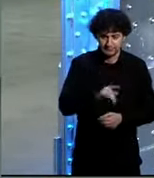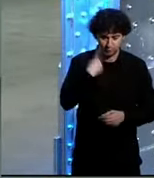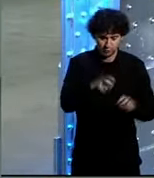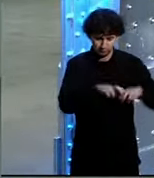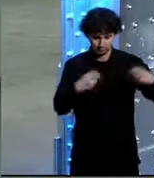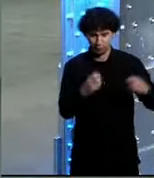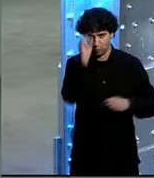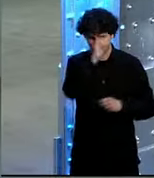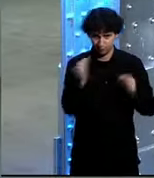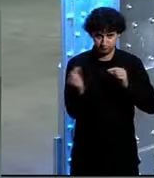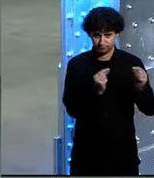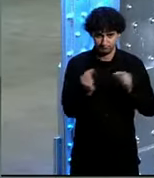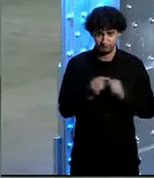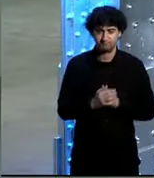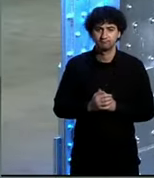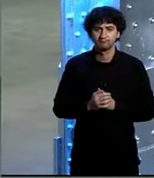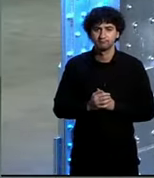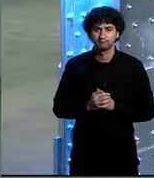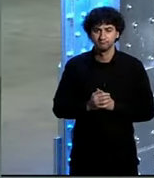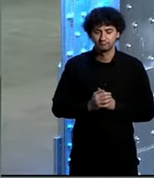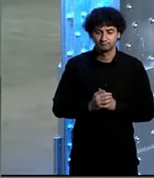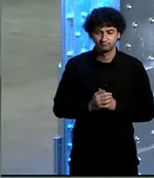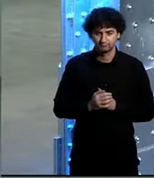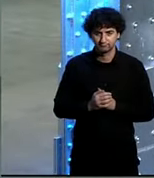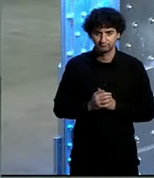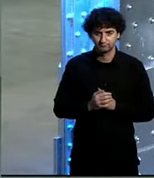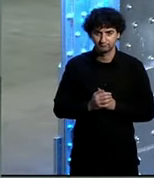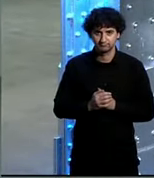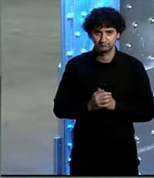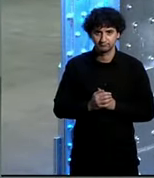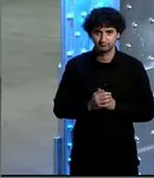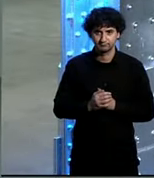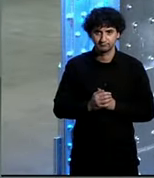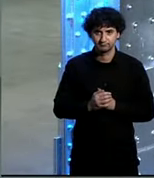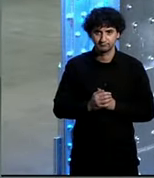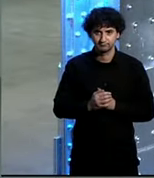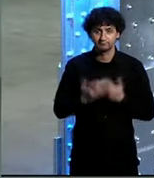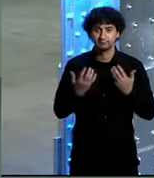a more active way than than other times.